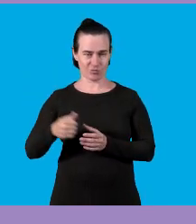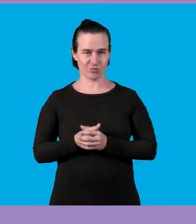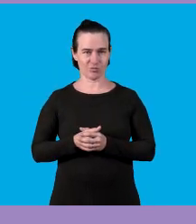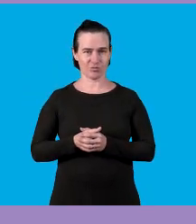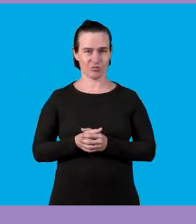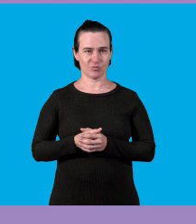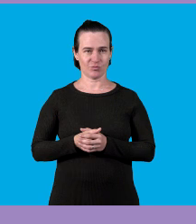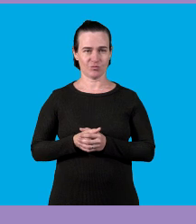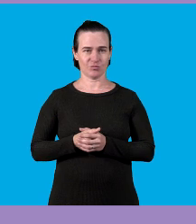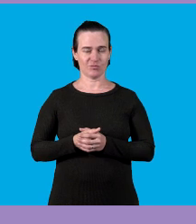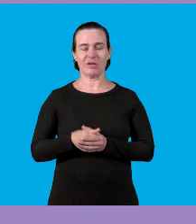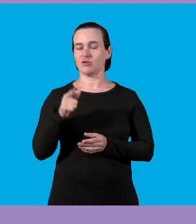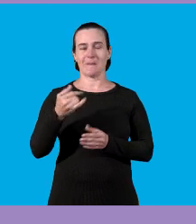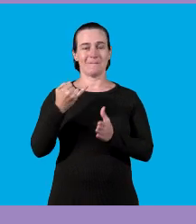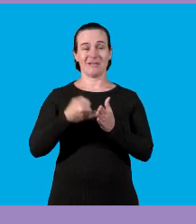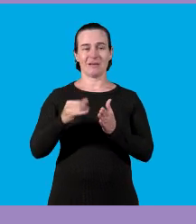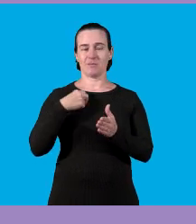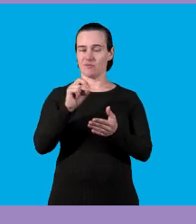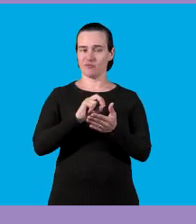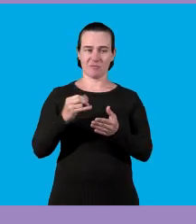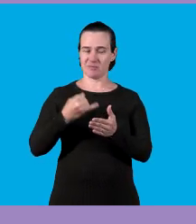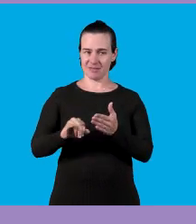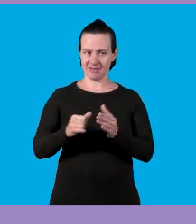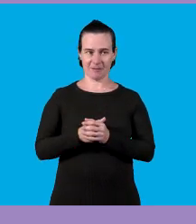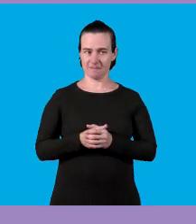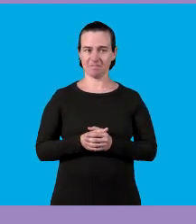be AB and WX, sorry.